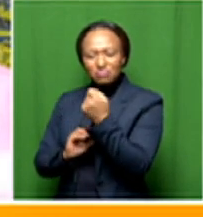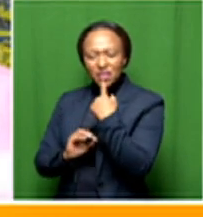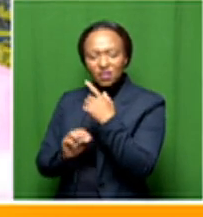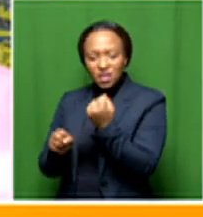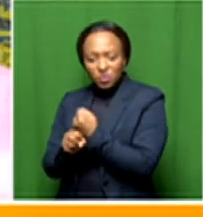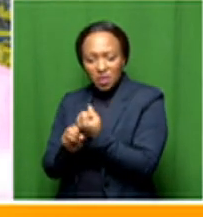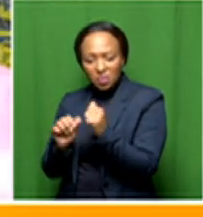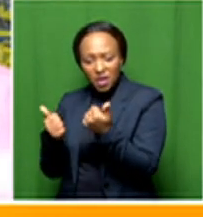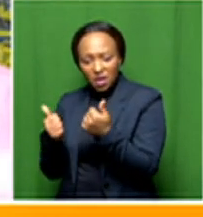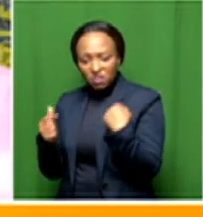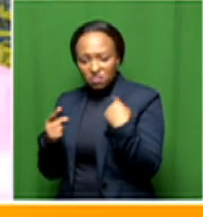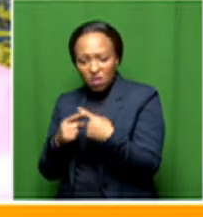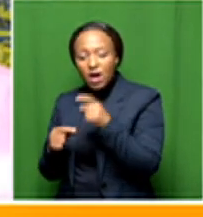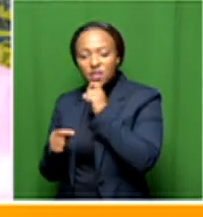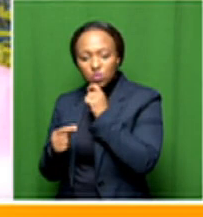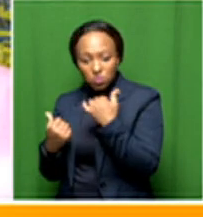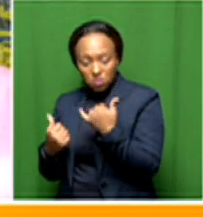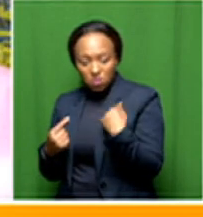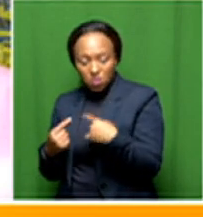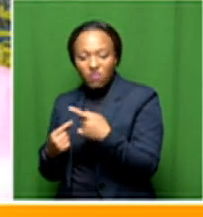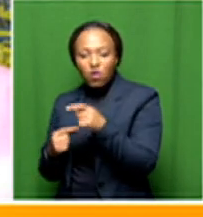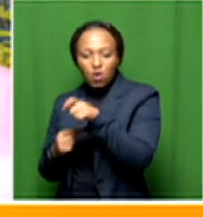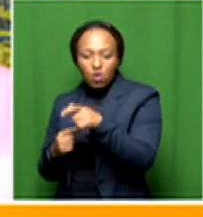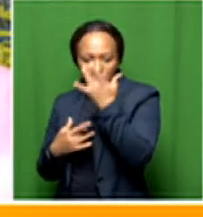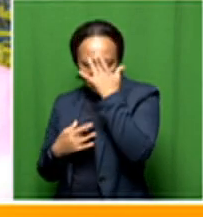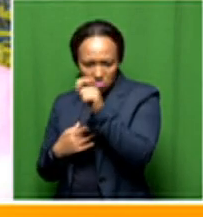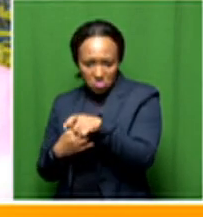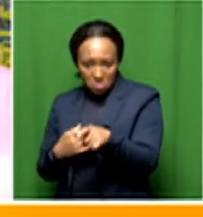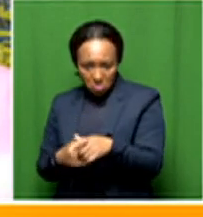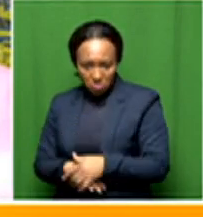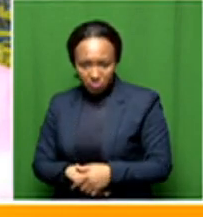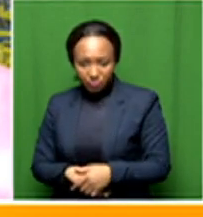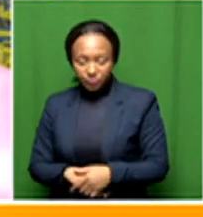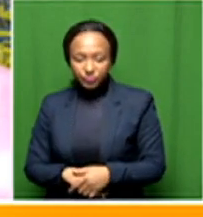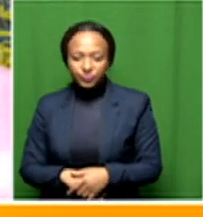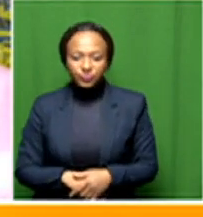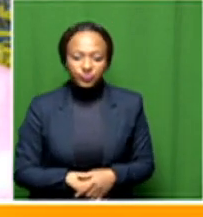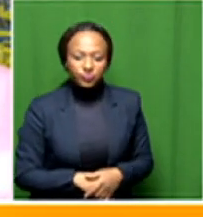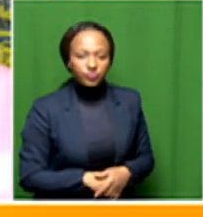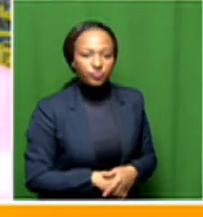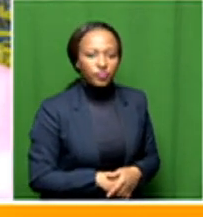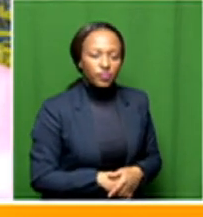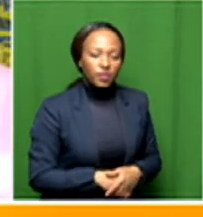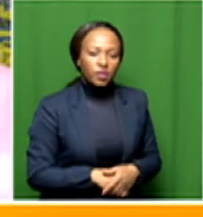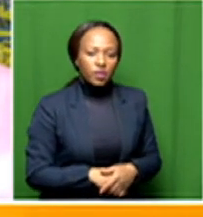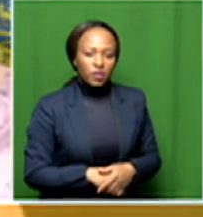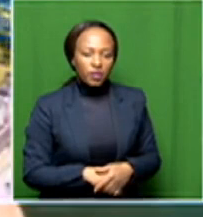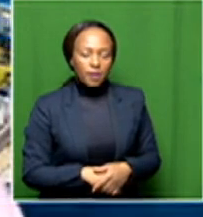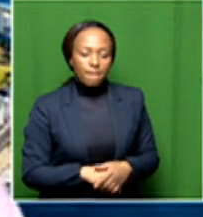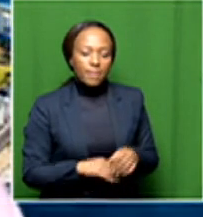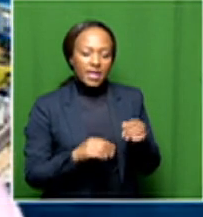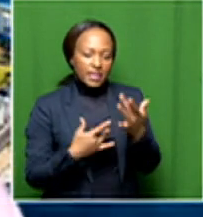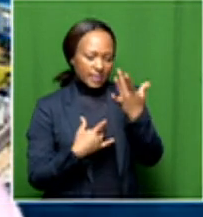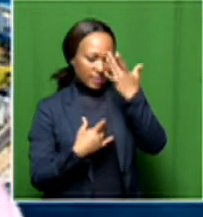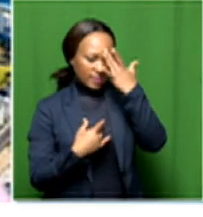that still something that is being widely used in patients? Yeah, so there are two components of the disease. One